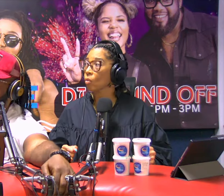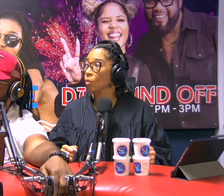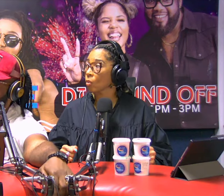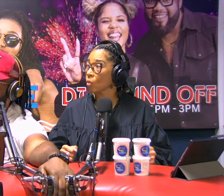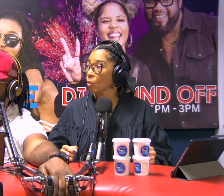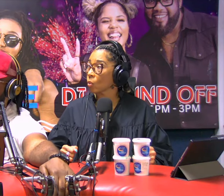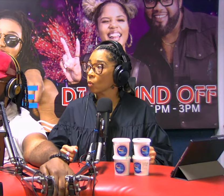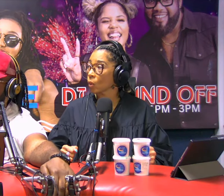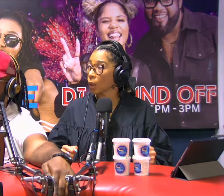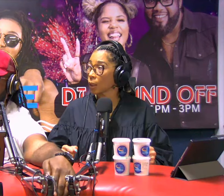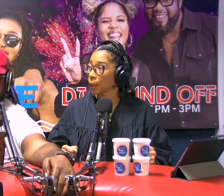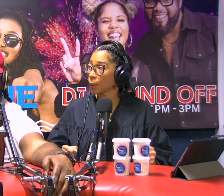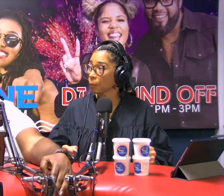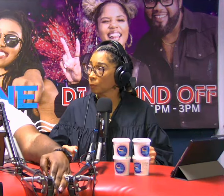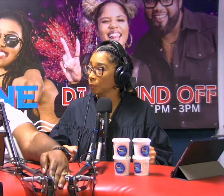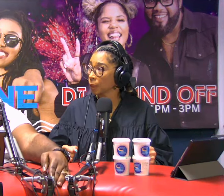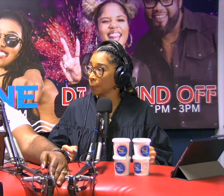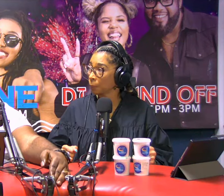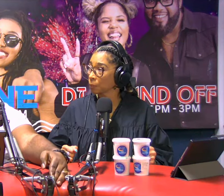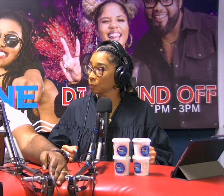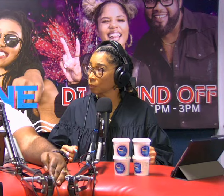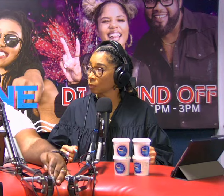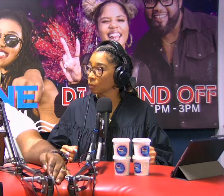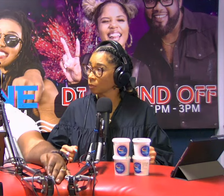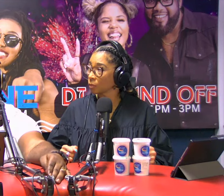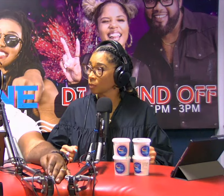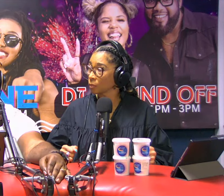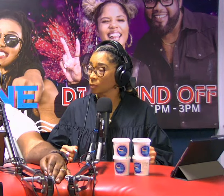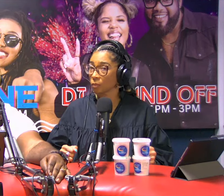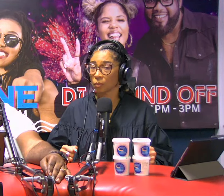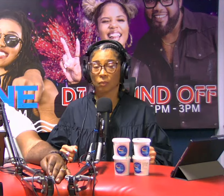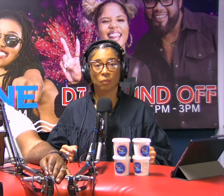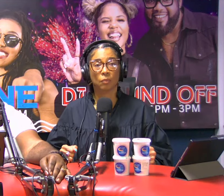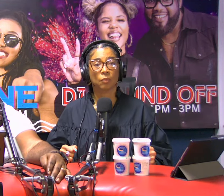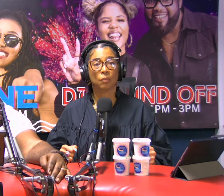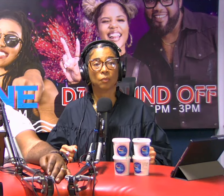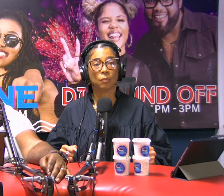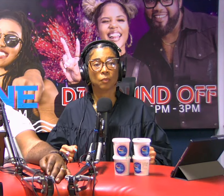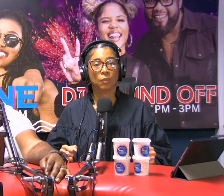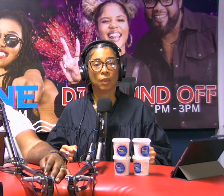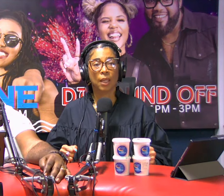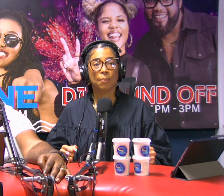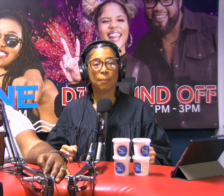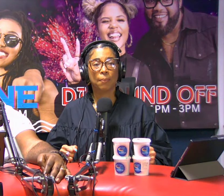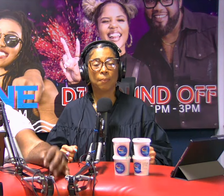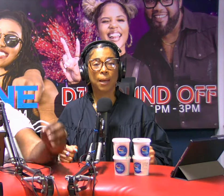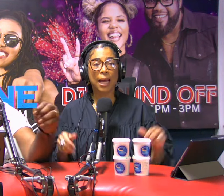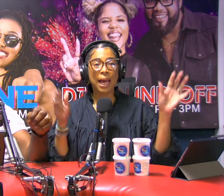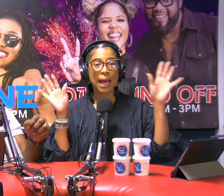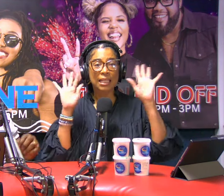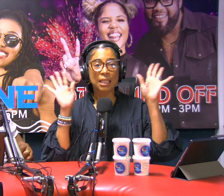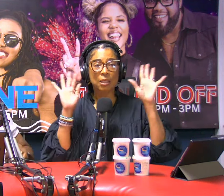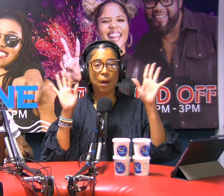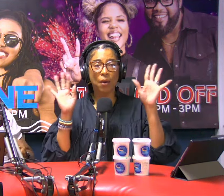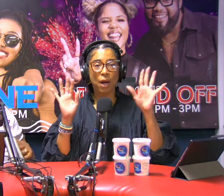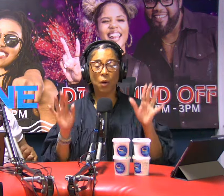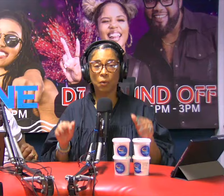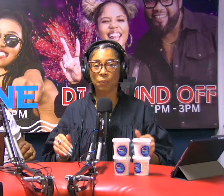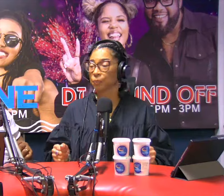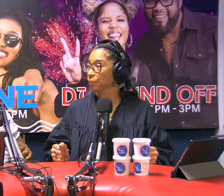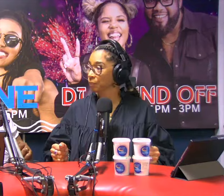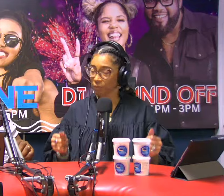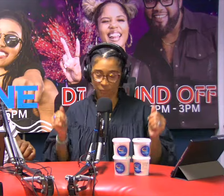for the opposition budget to be read. Yep. Big up to everybody on the nationwide team. See you guys tomorrow. Same time, same place. Bye, guys. See you